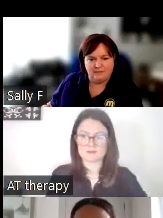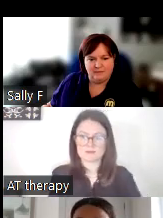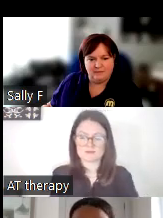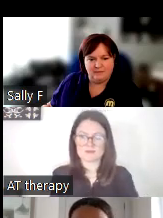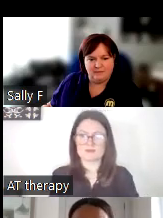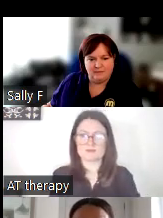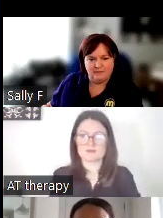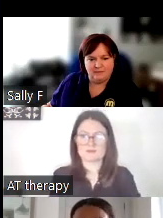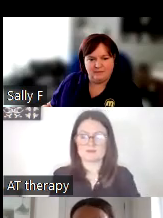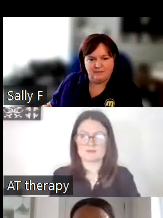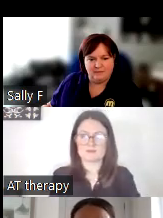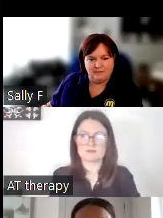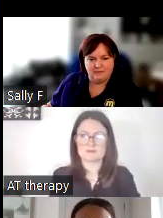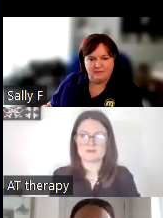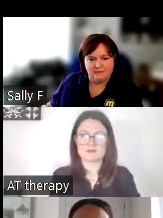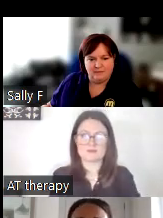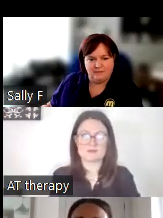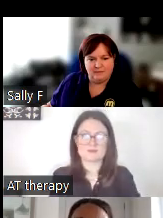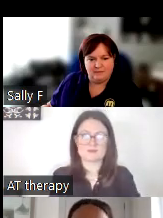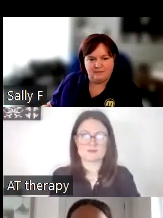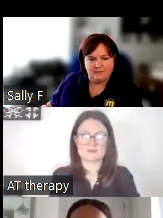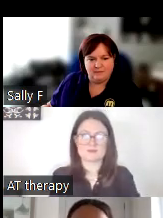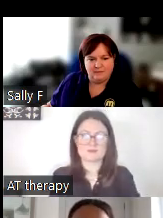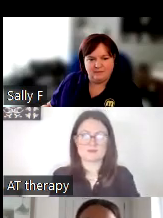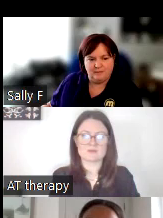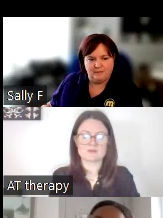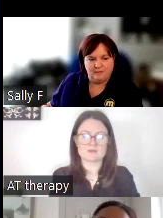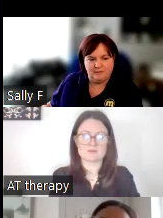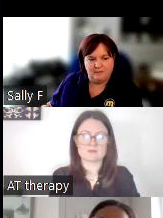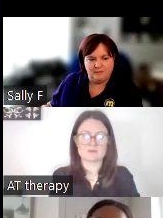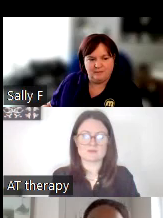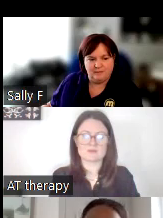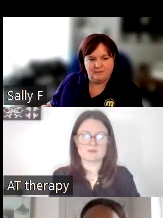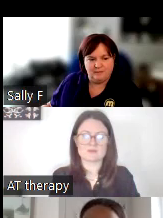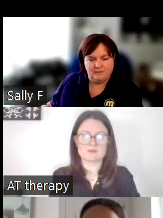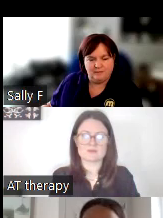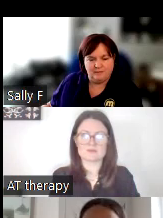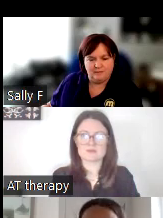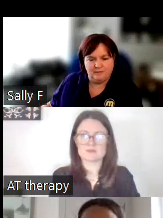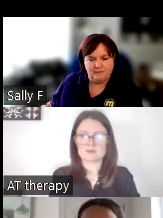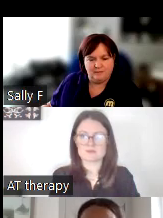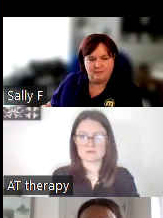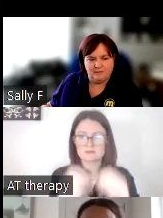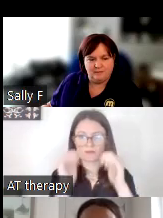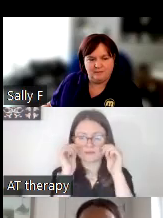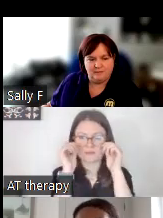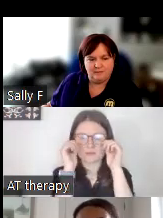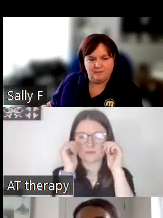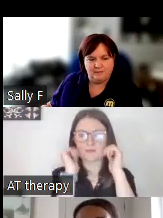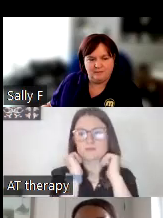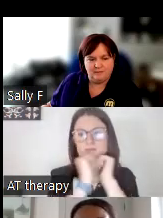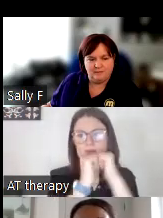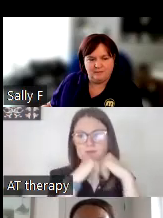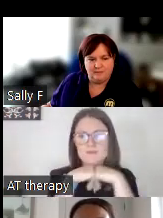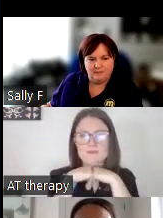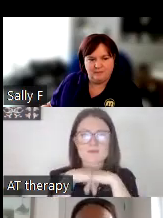terms of different ages and different needs really. And it's great for us to have an opportunity to raise the profile of Makaton, which is an